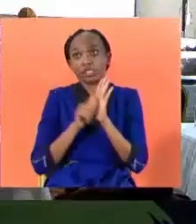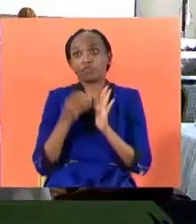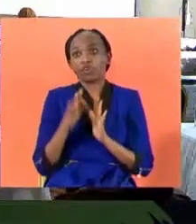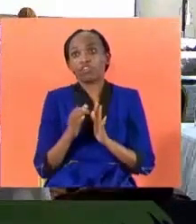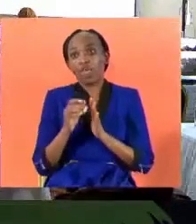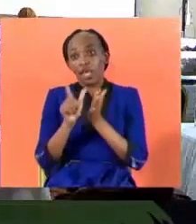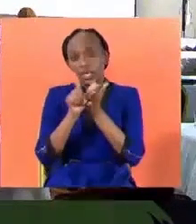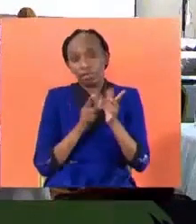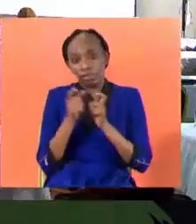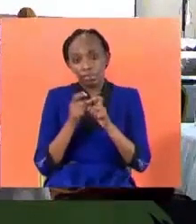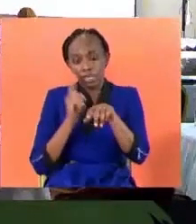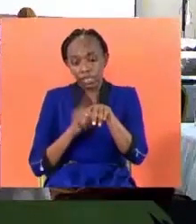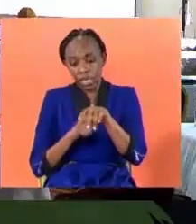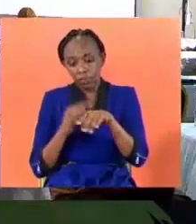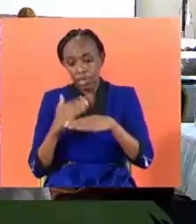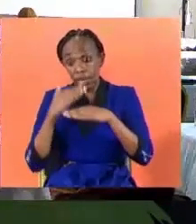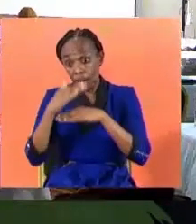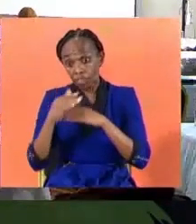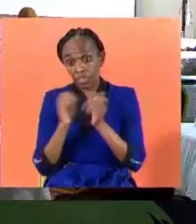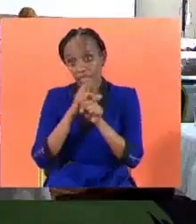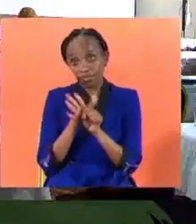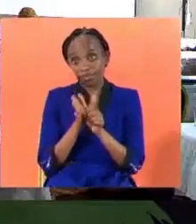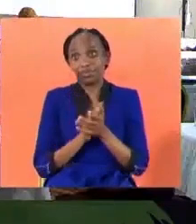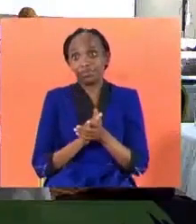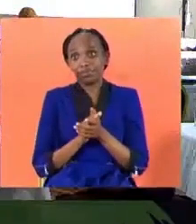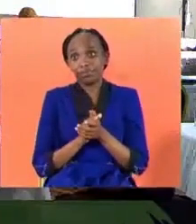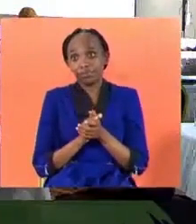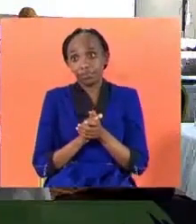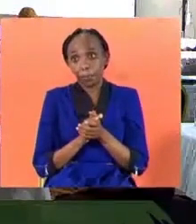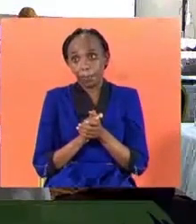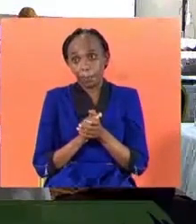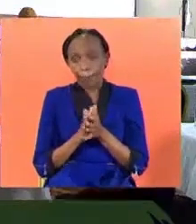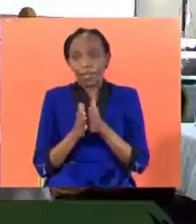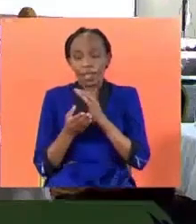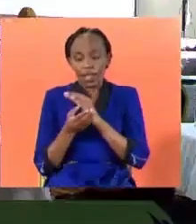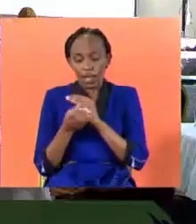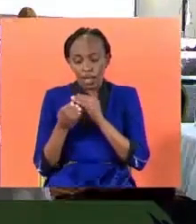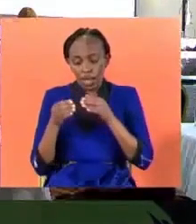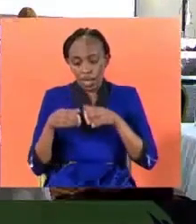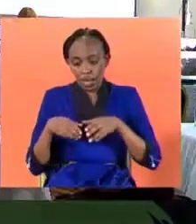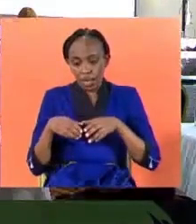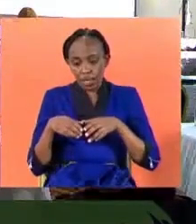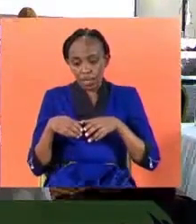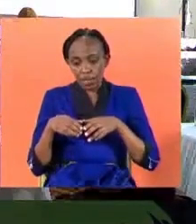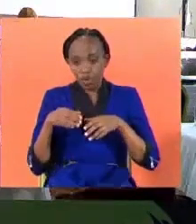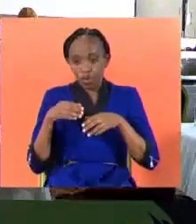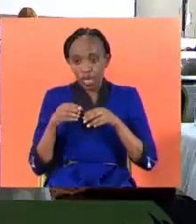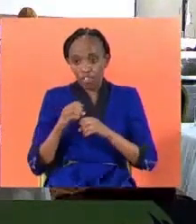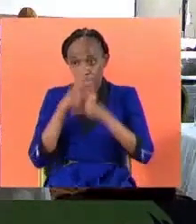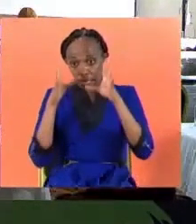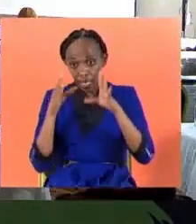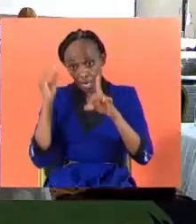debt management during and after COVID-19. A roadmap has been defined, but